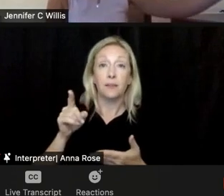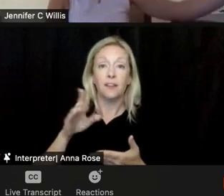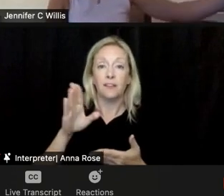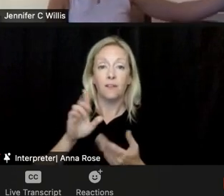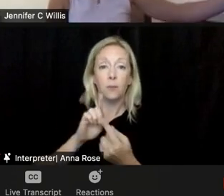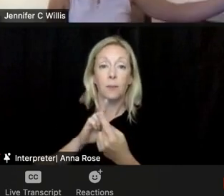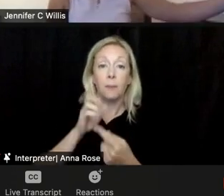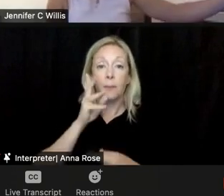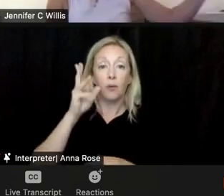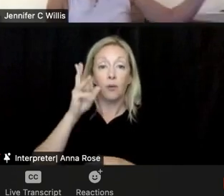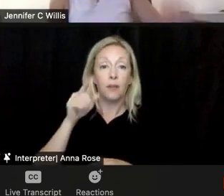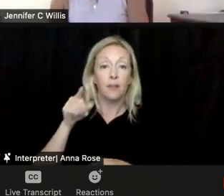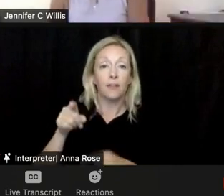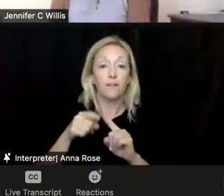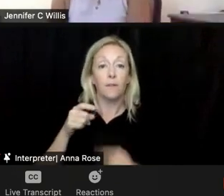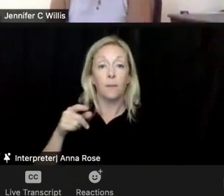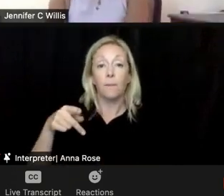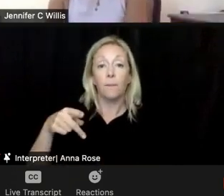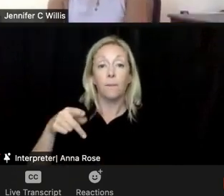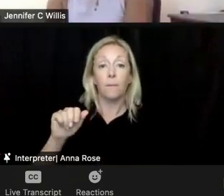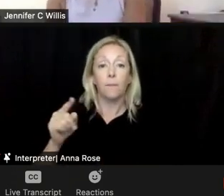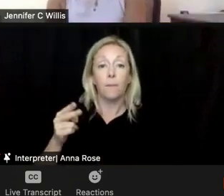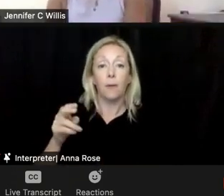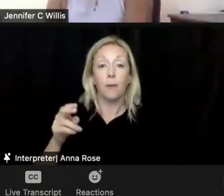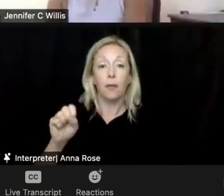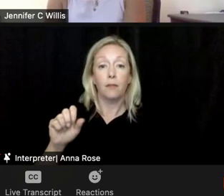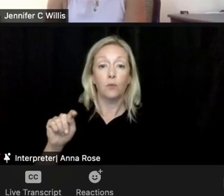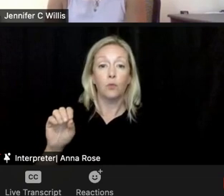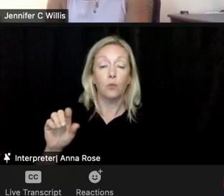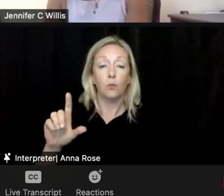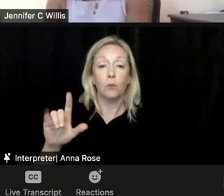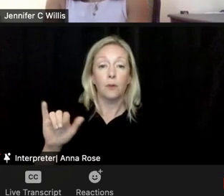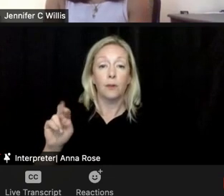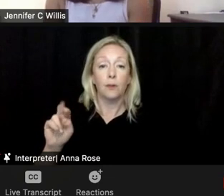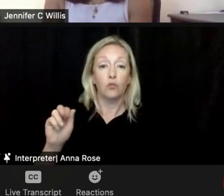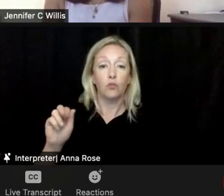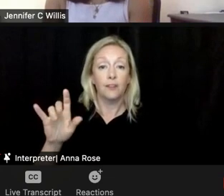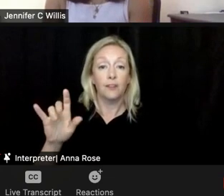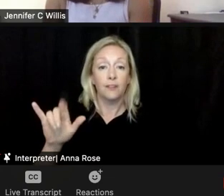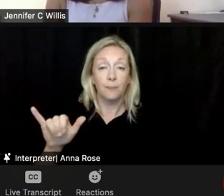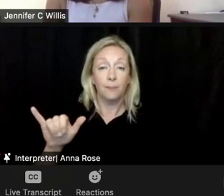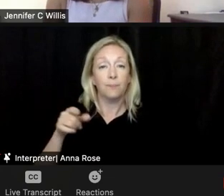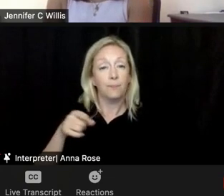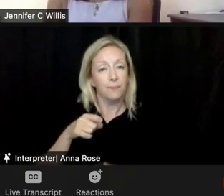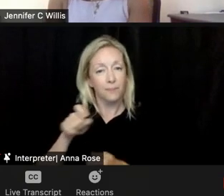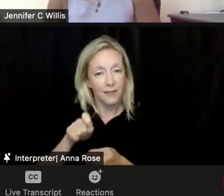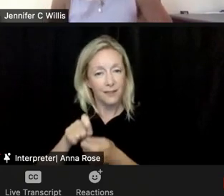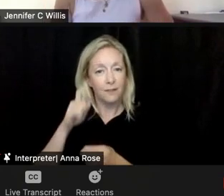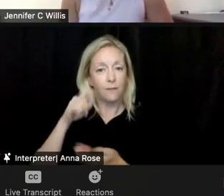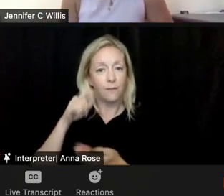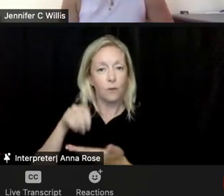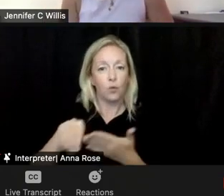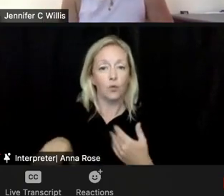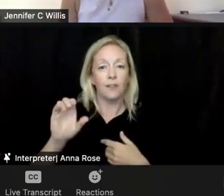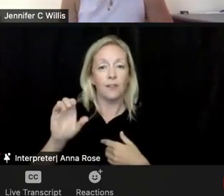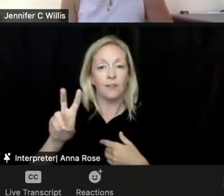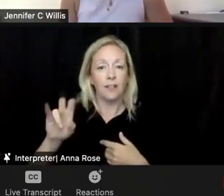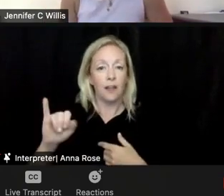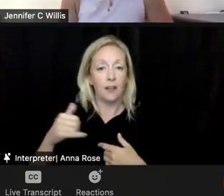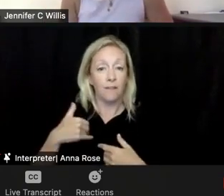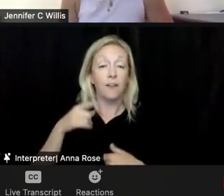example from Paths to Literacy that is specifically geared toward a student with CVI. And what I really like about